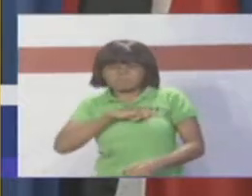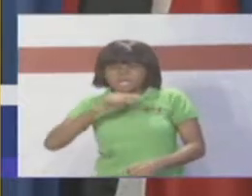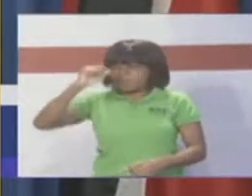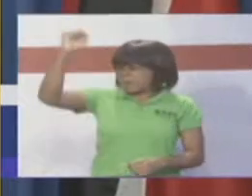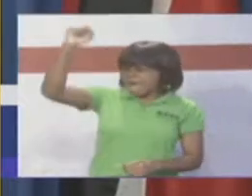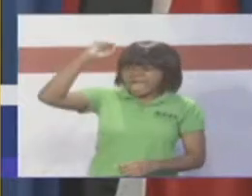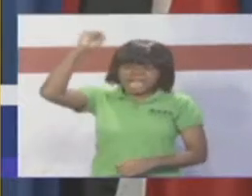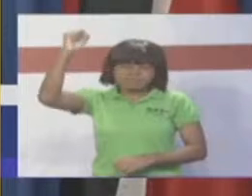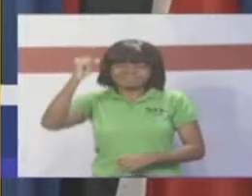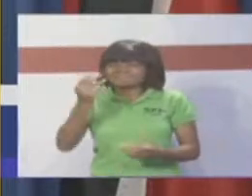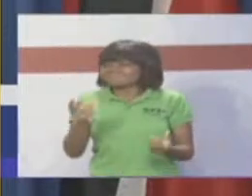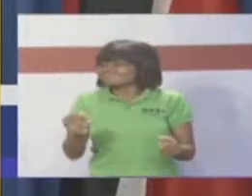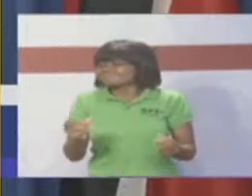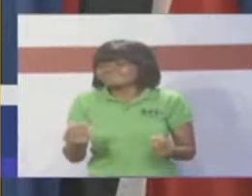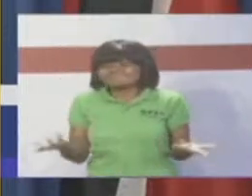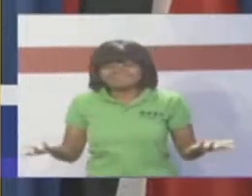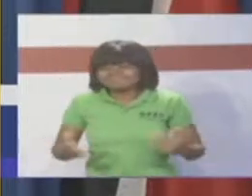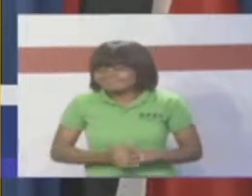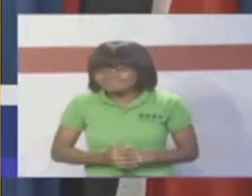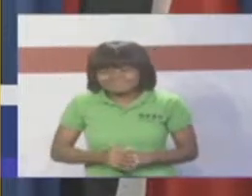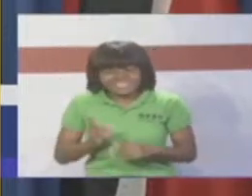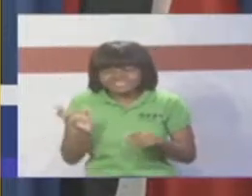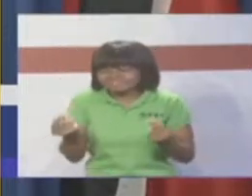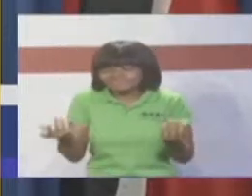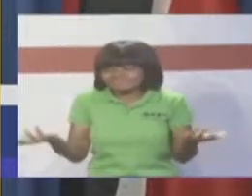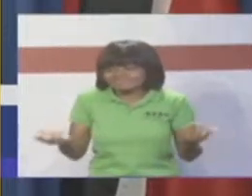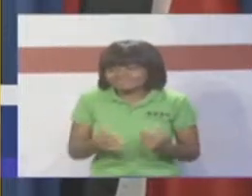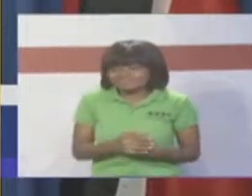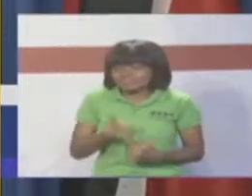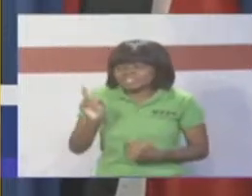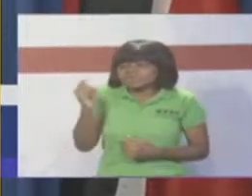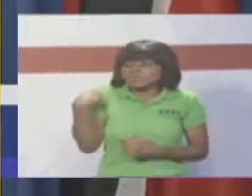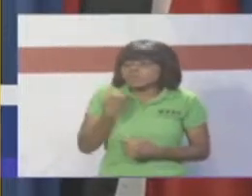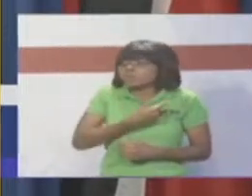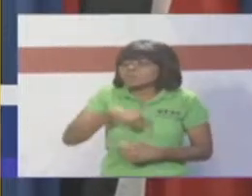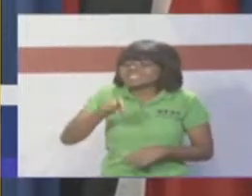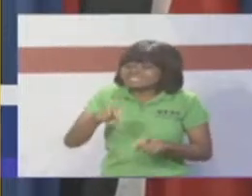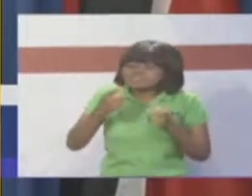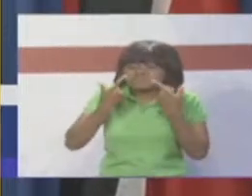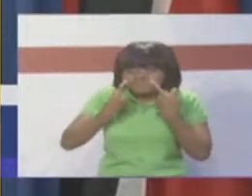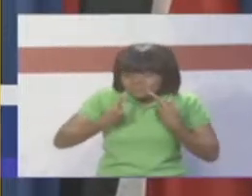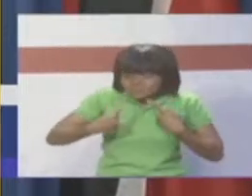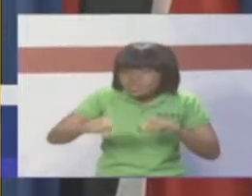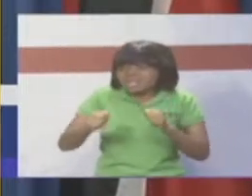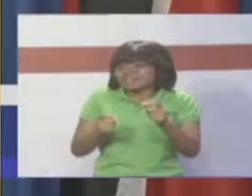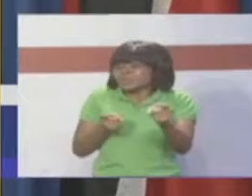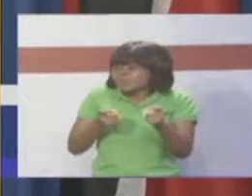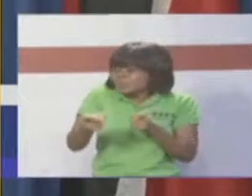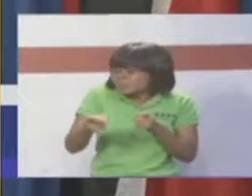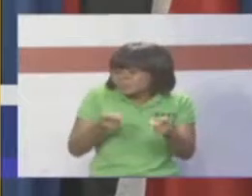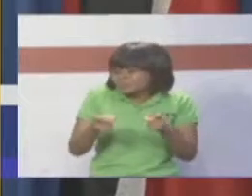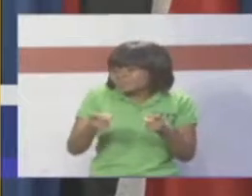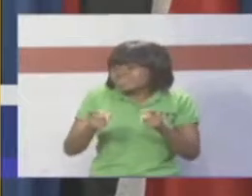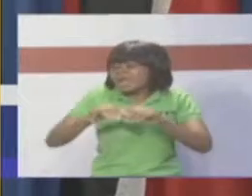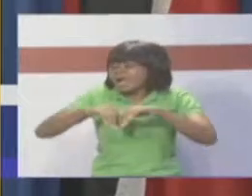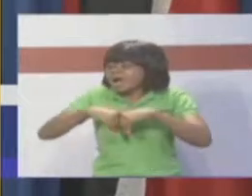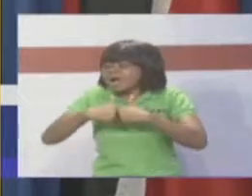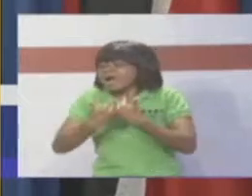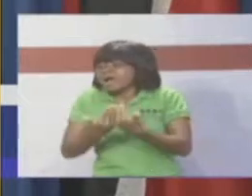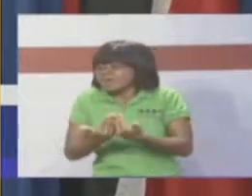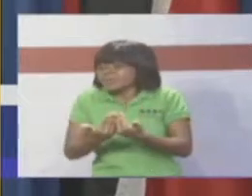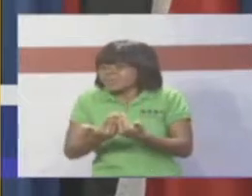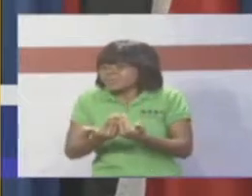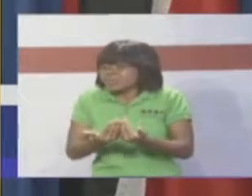thing we are relying on now for some relief and some element of control and risk reduction is a vaccination